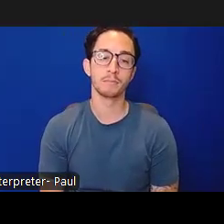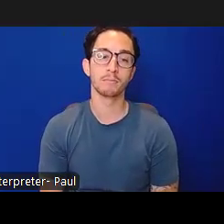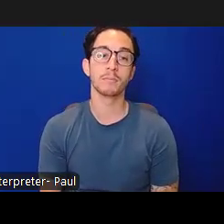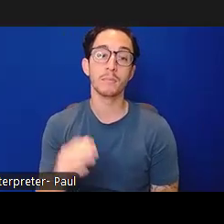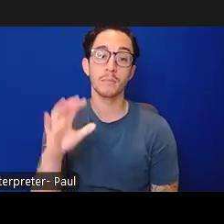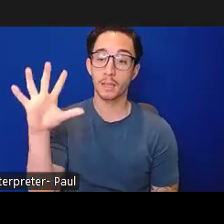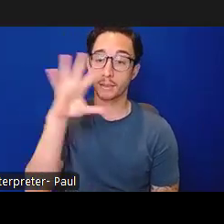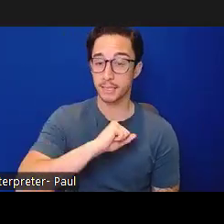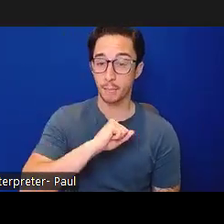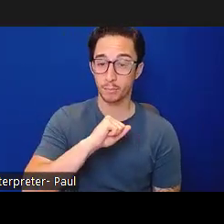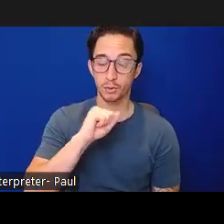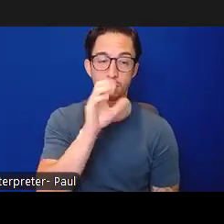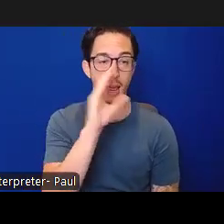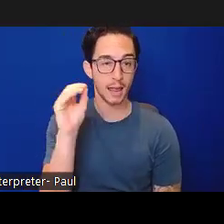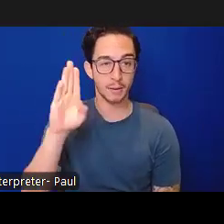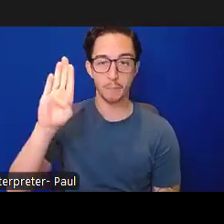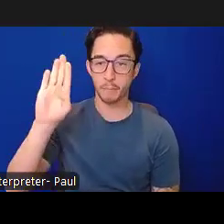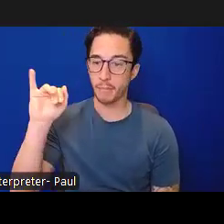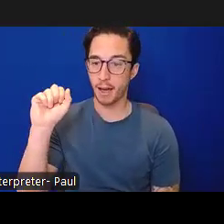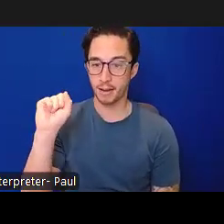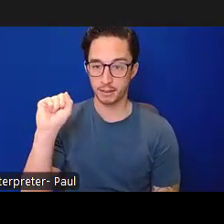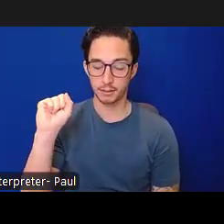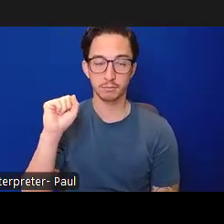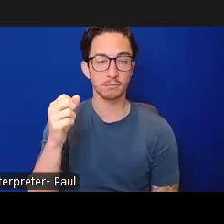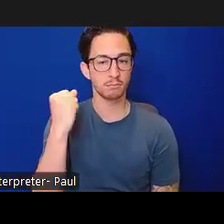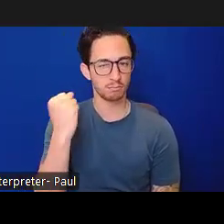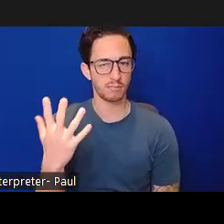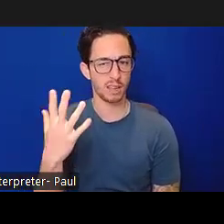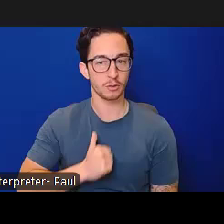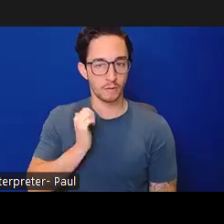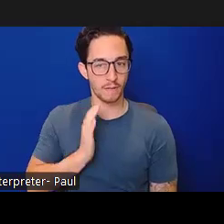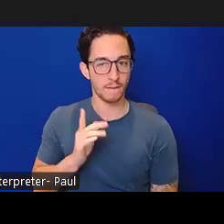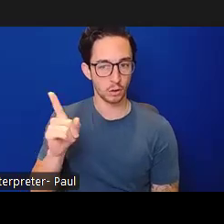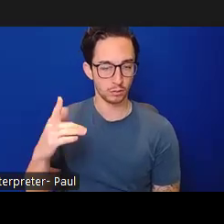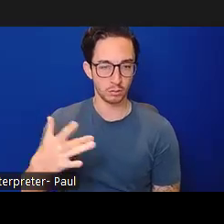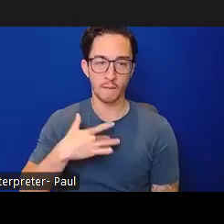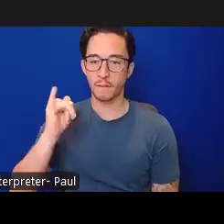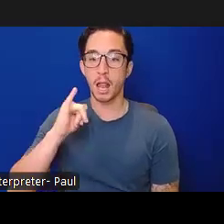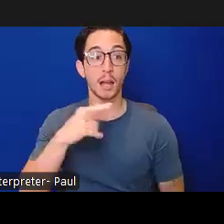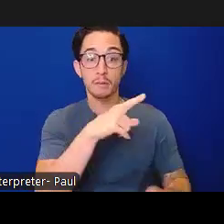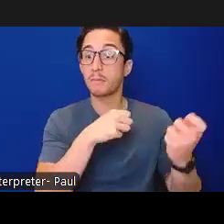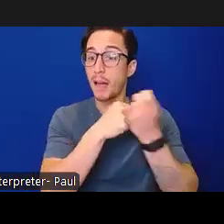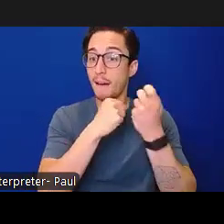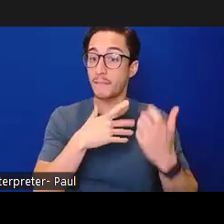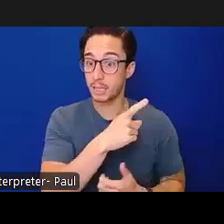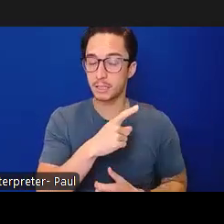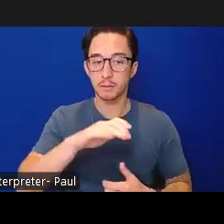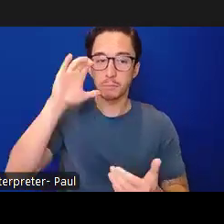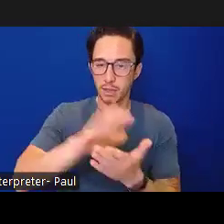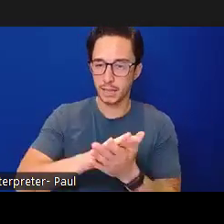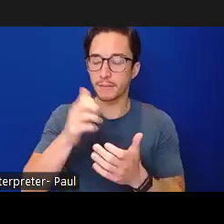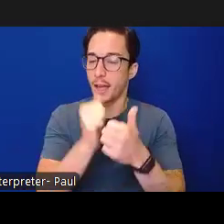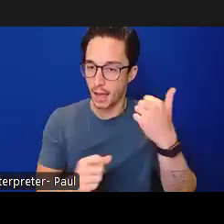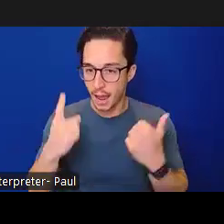Assumptions and bias. Many survivors oftentimes feel as though the advocates believe that everyone